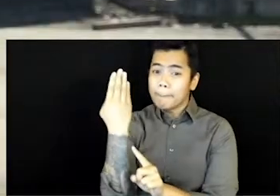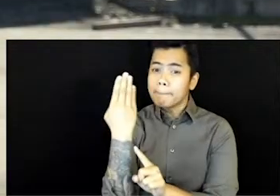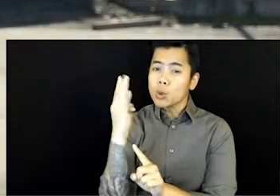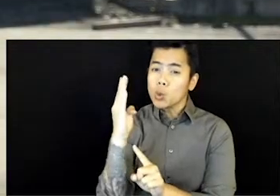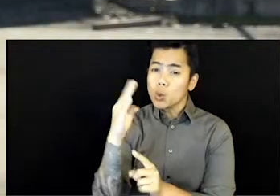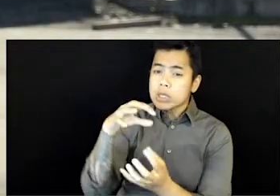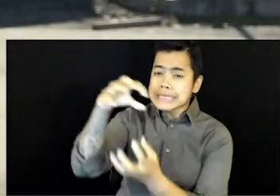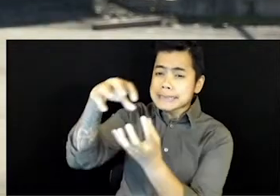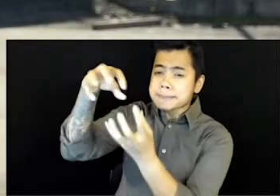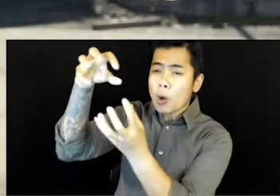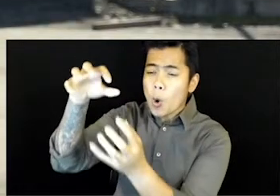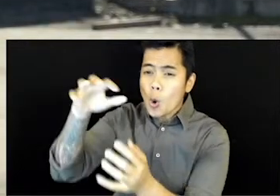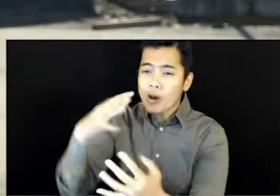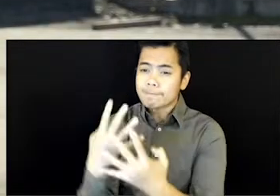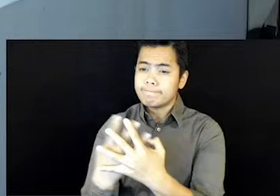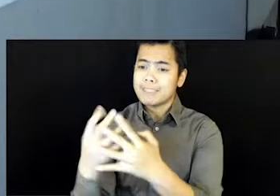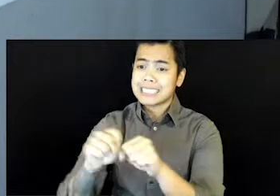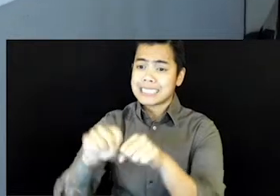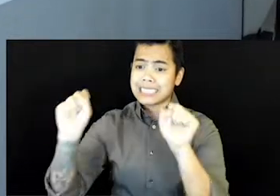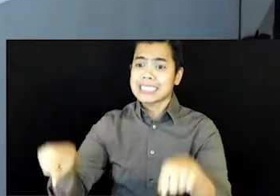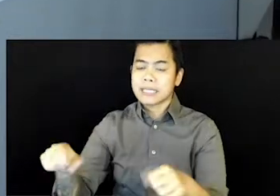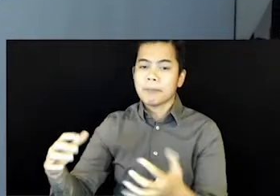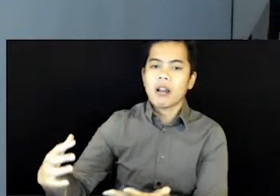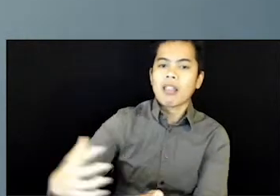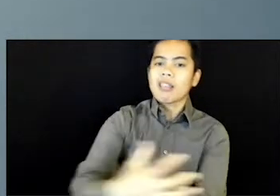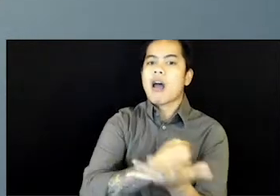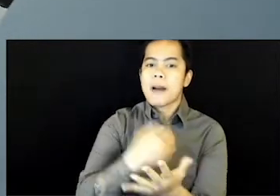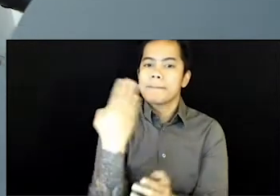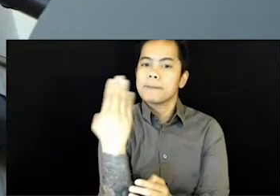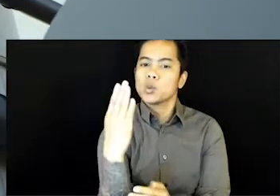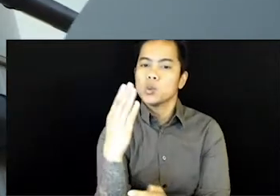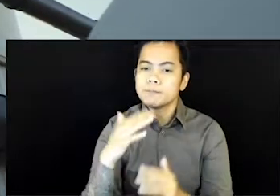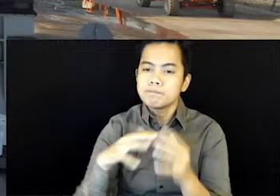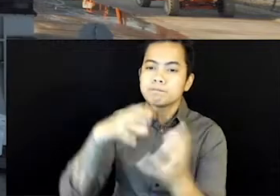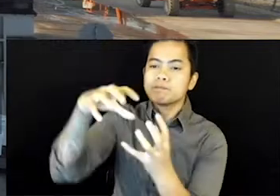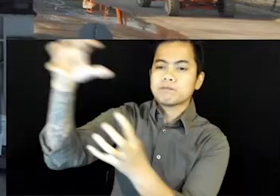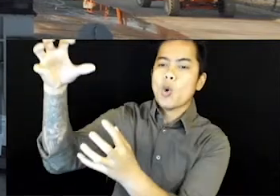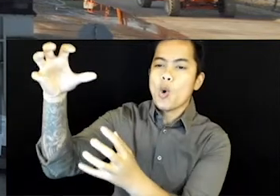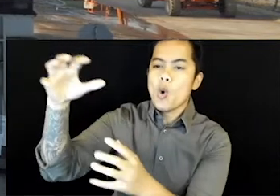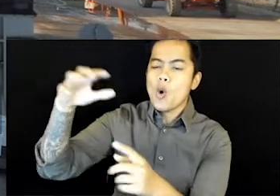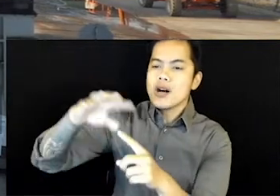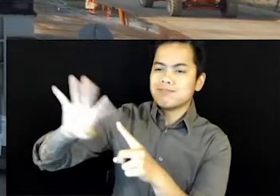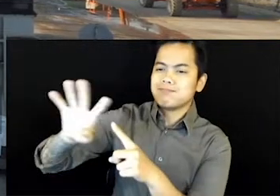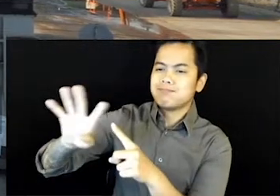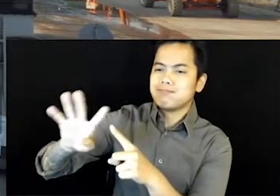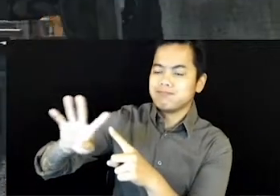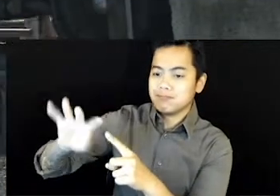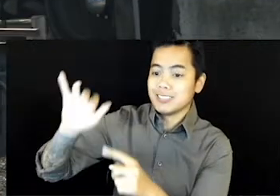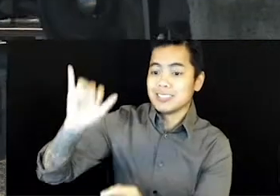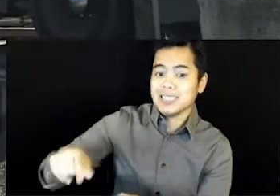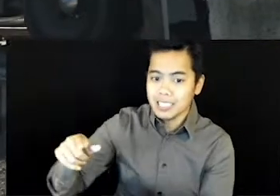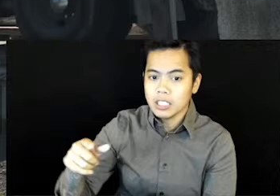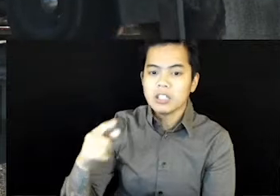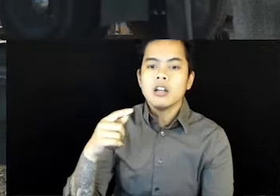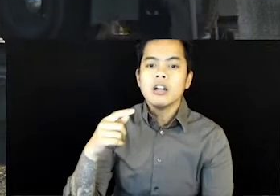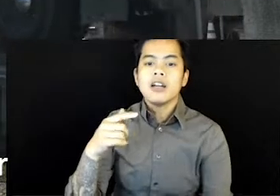blue smoke collection and filtration system. This collects and filters the blue smoke that's emitted from the asphalt as it's loaded into